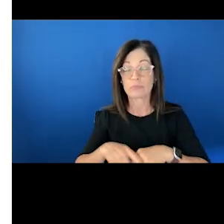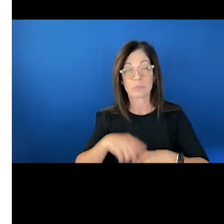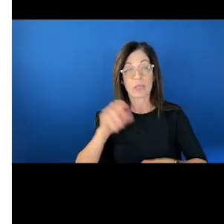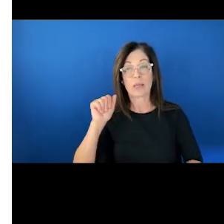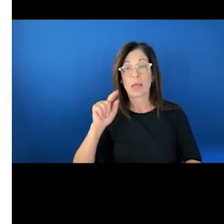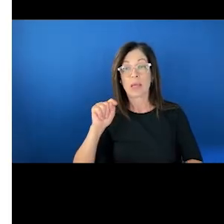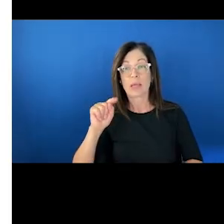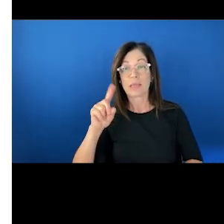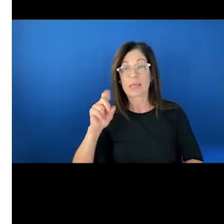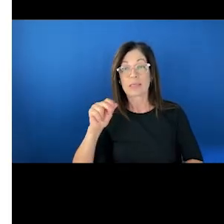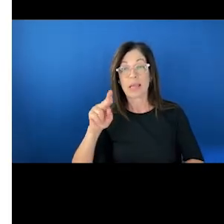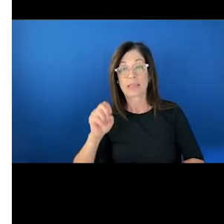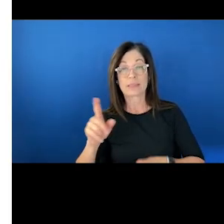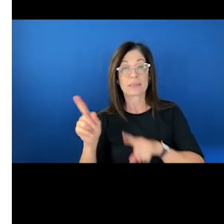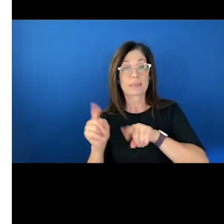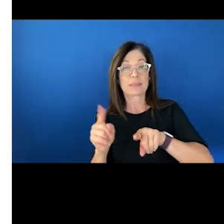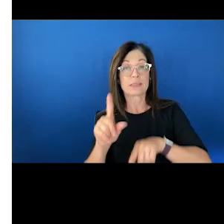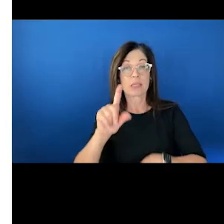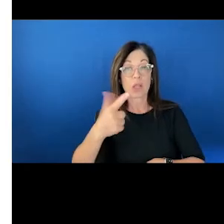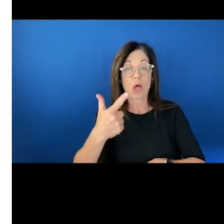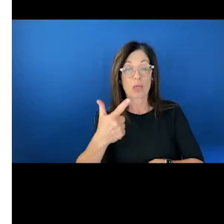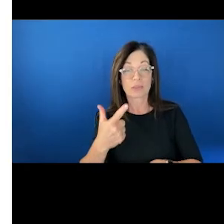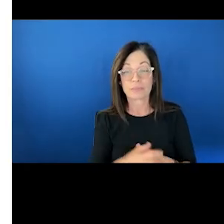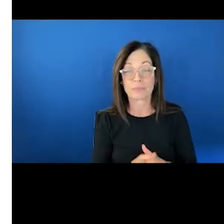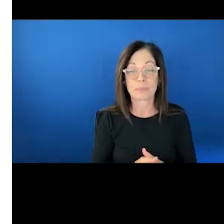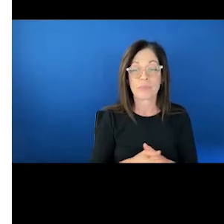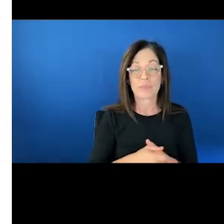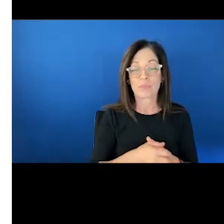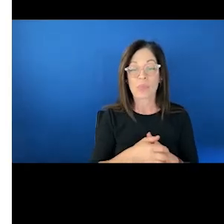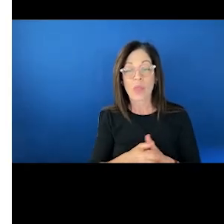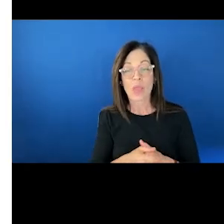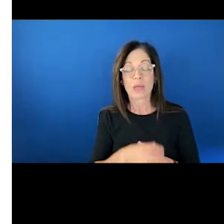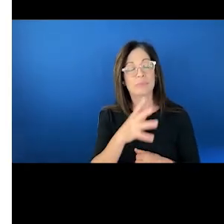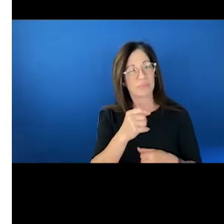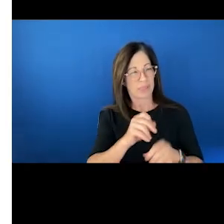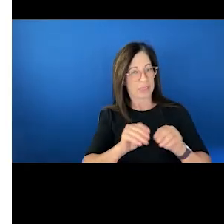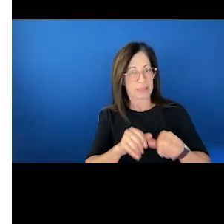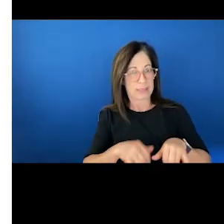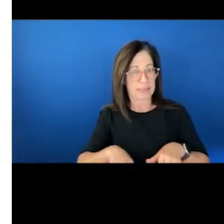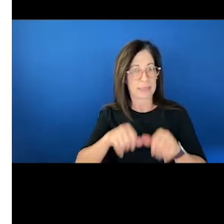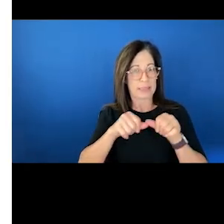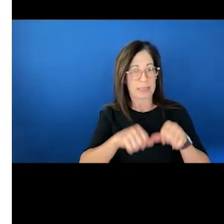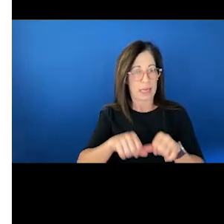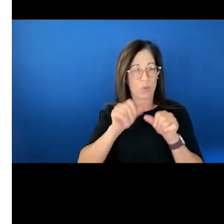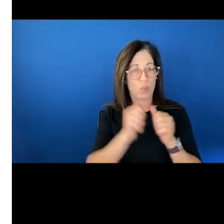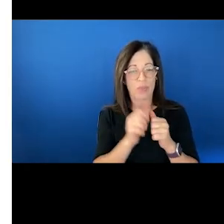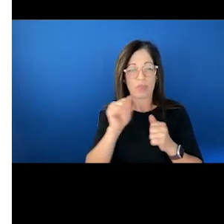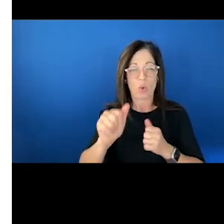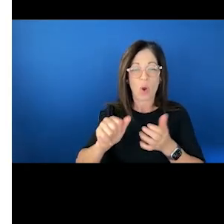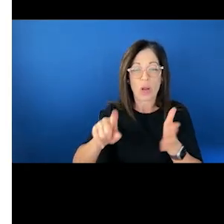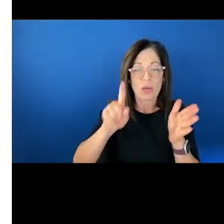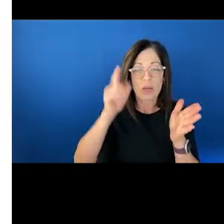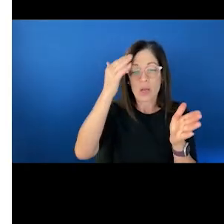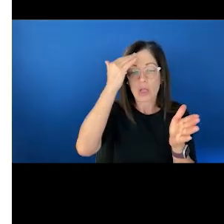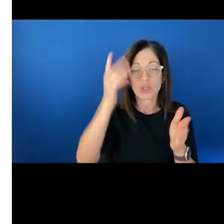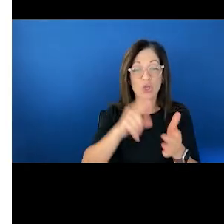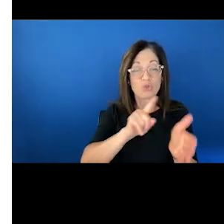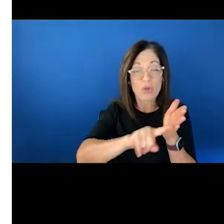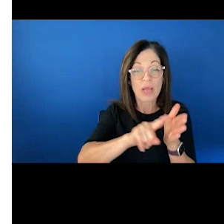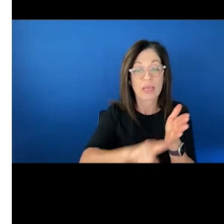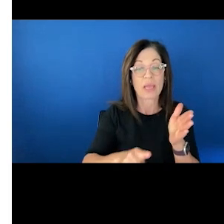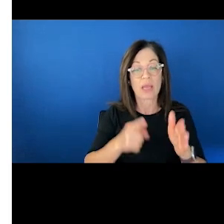or test scores. And be specific about measures. Are you tracking pre-post knowledge, behavior change,